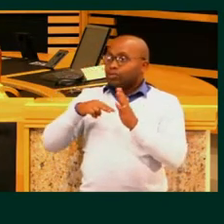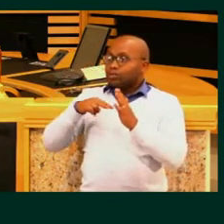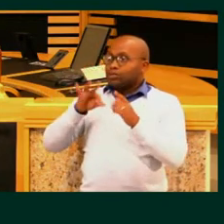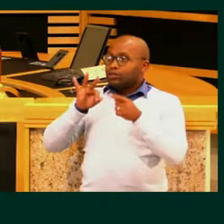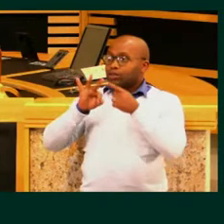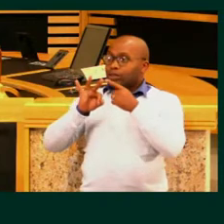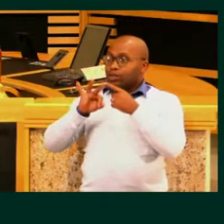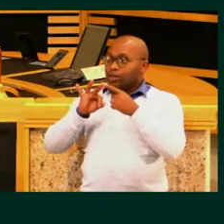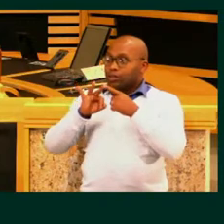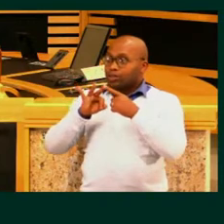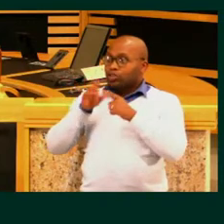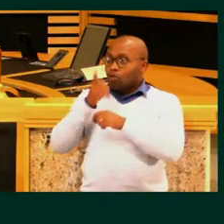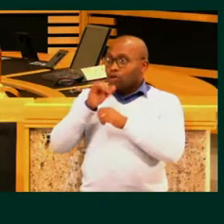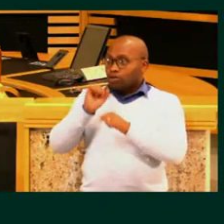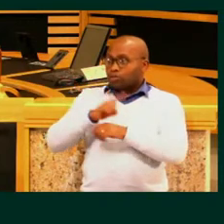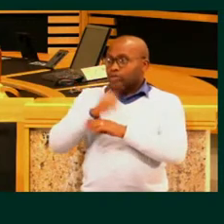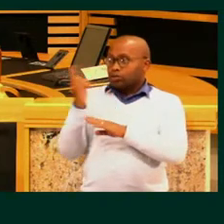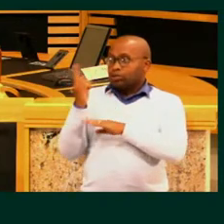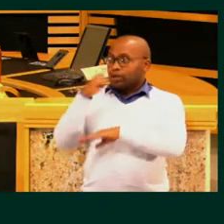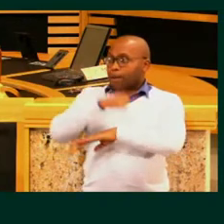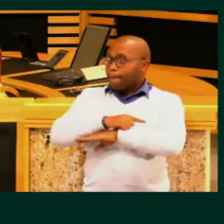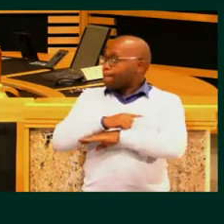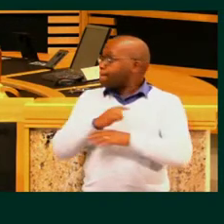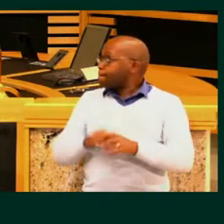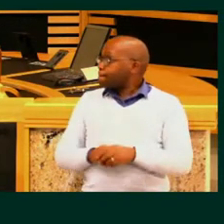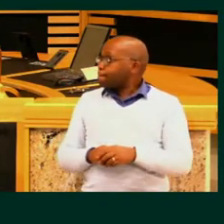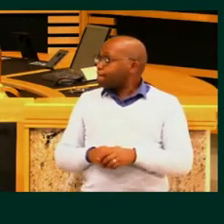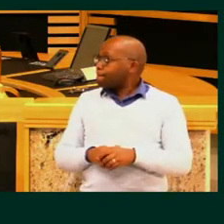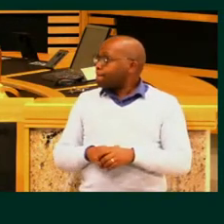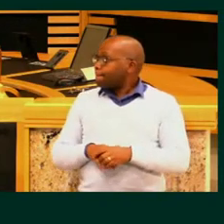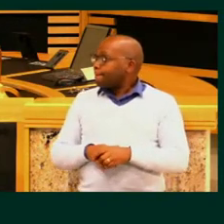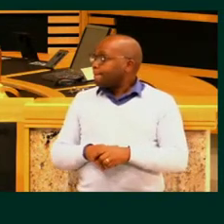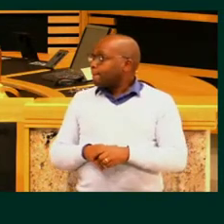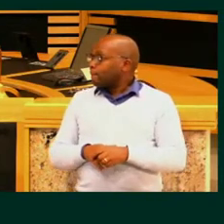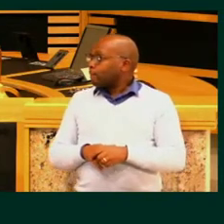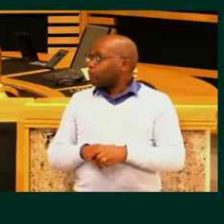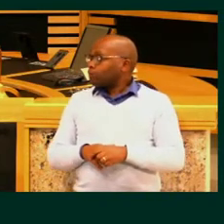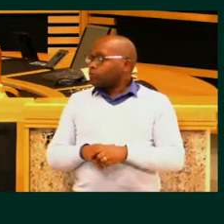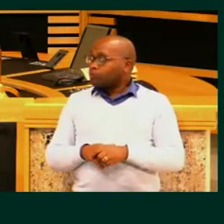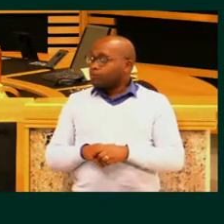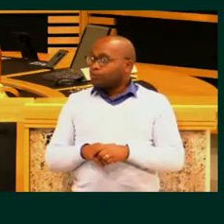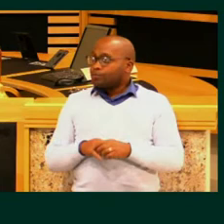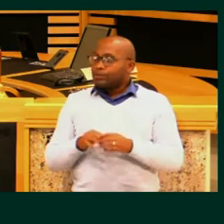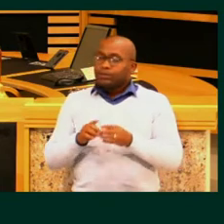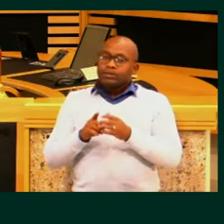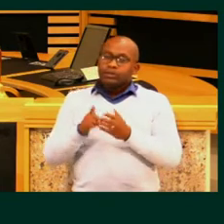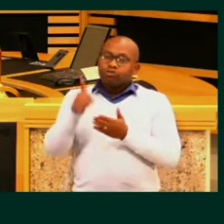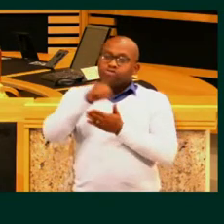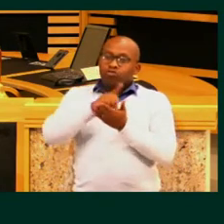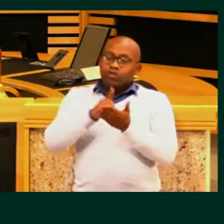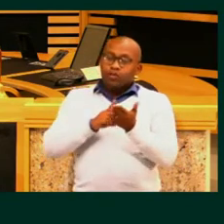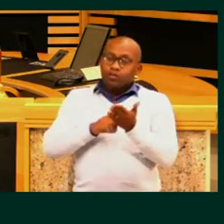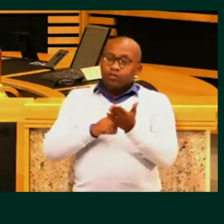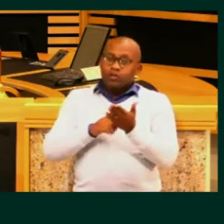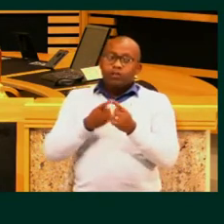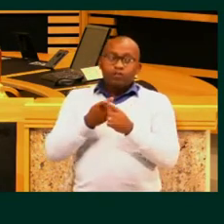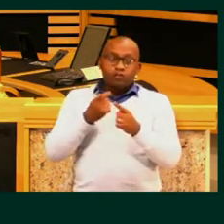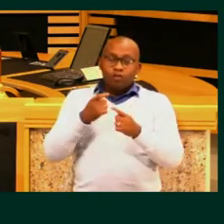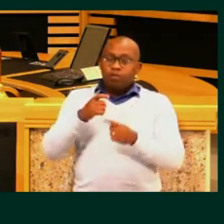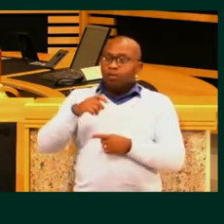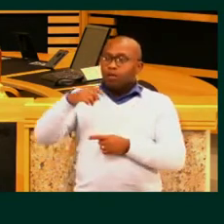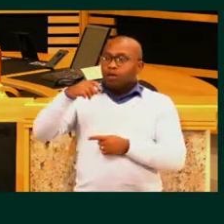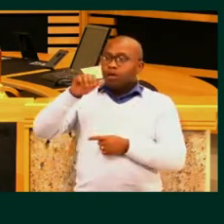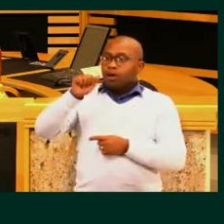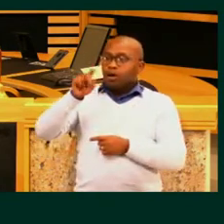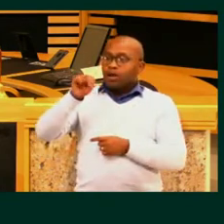of the day draft re draft resolution Mr P anel Kum